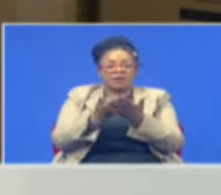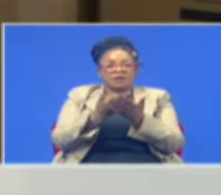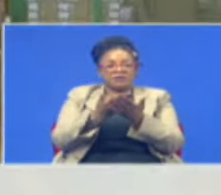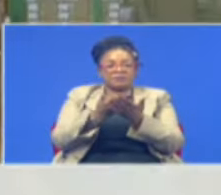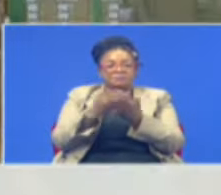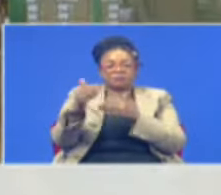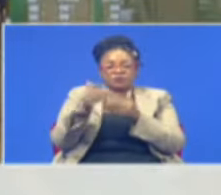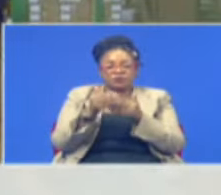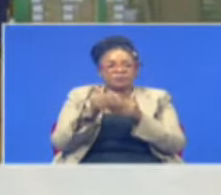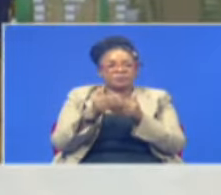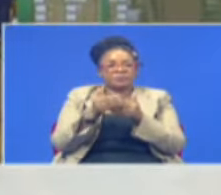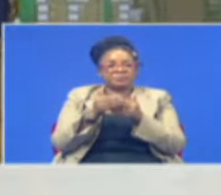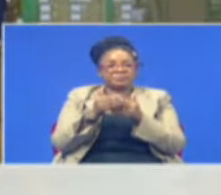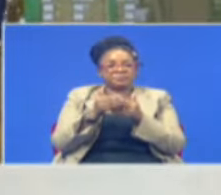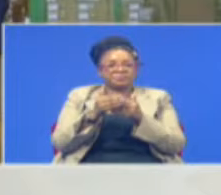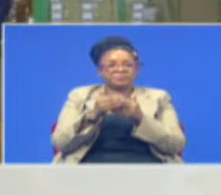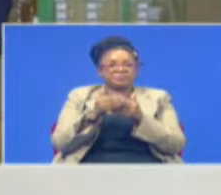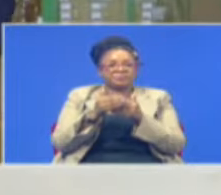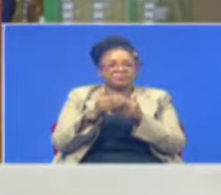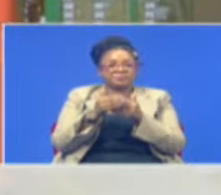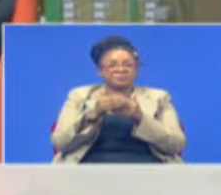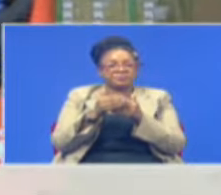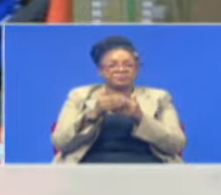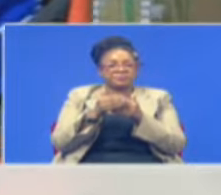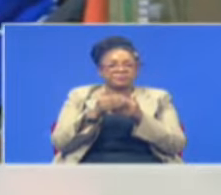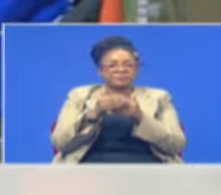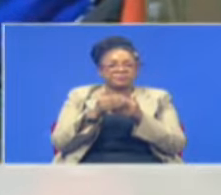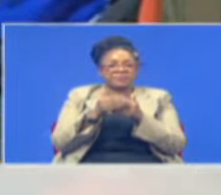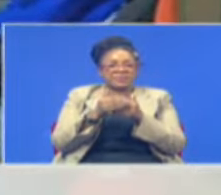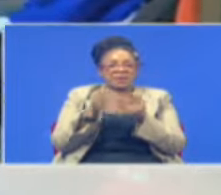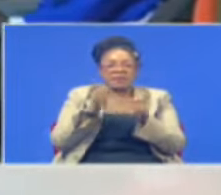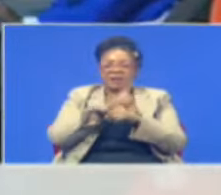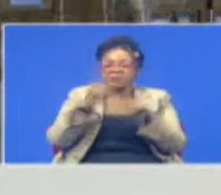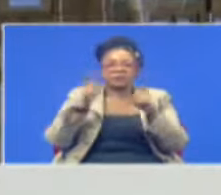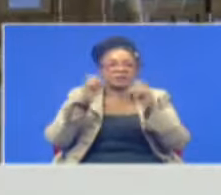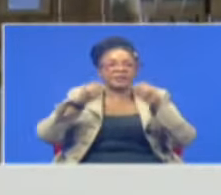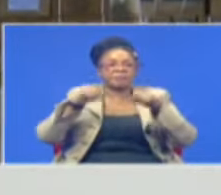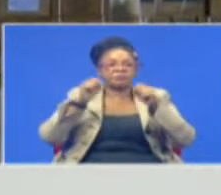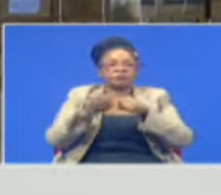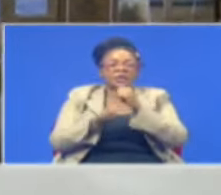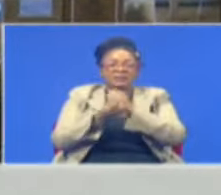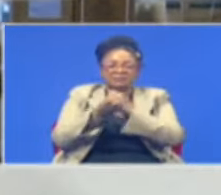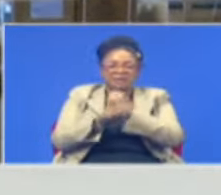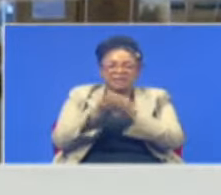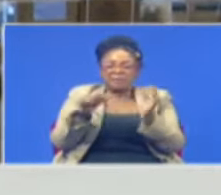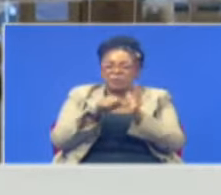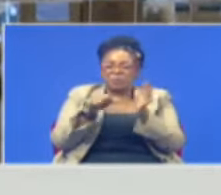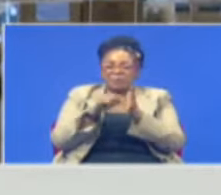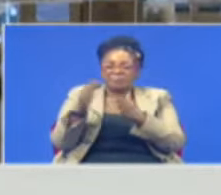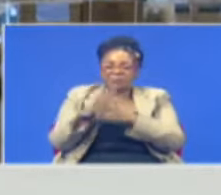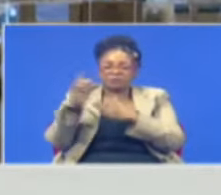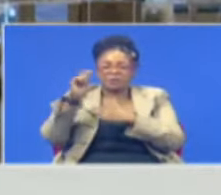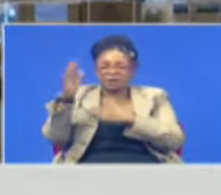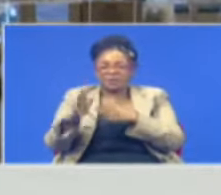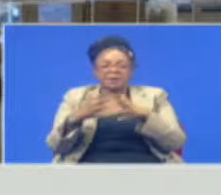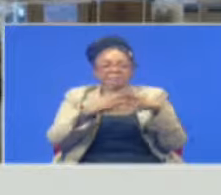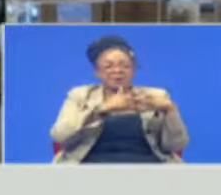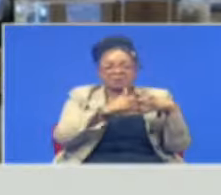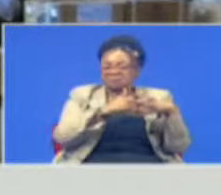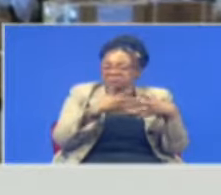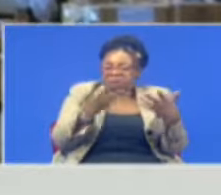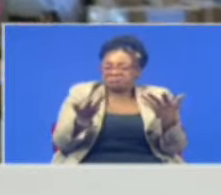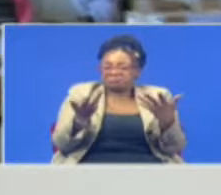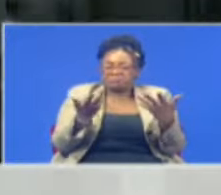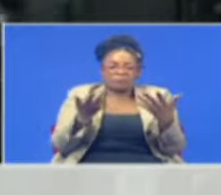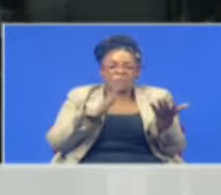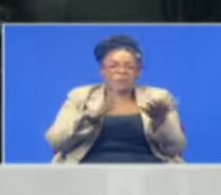soon. They are, however, not able to explain the bone of contention between Kenya and the US government and whether